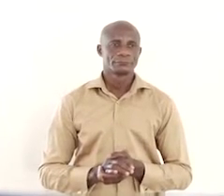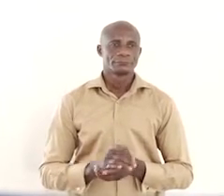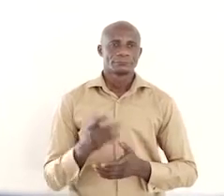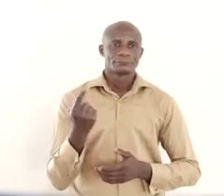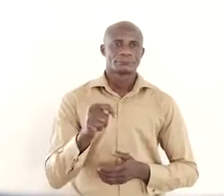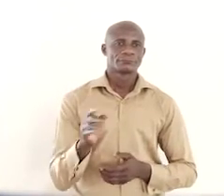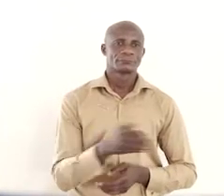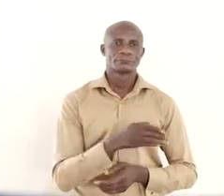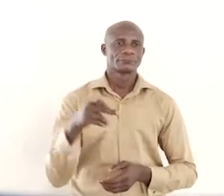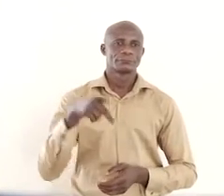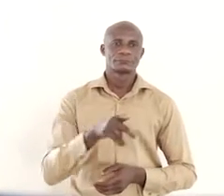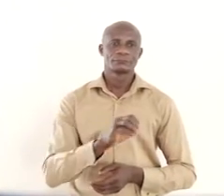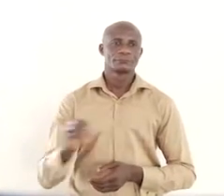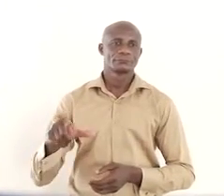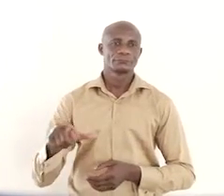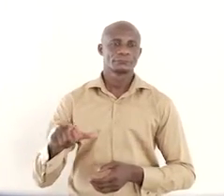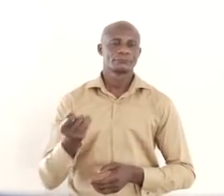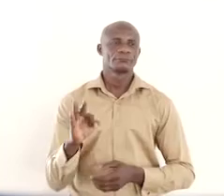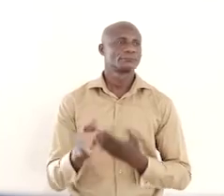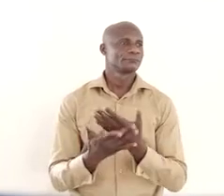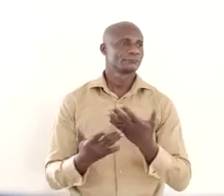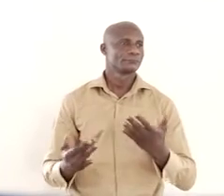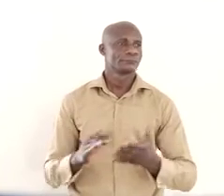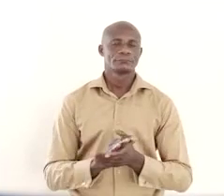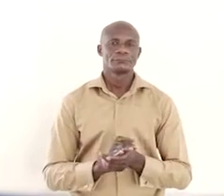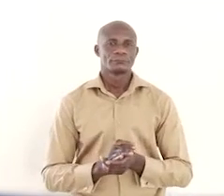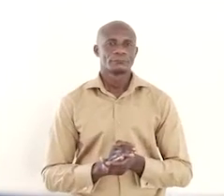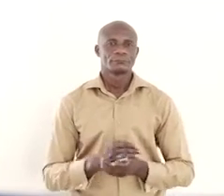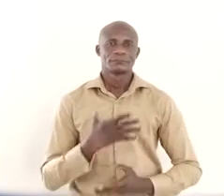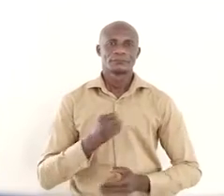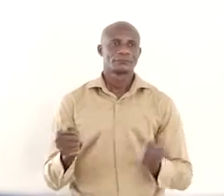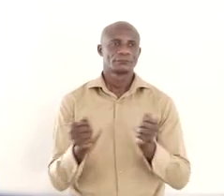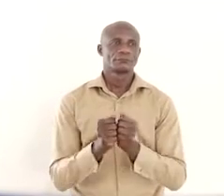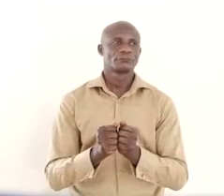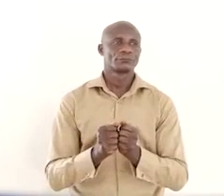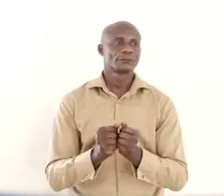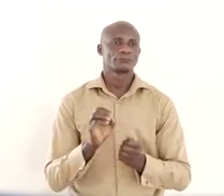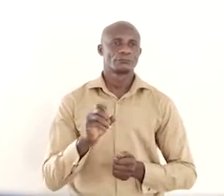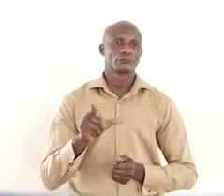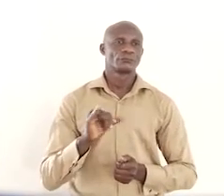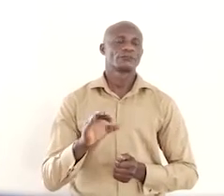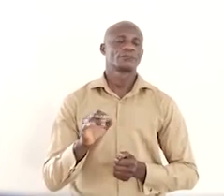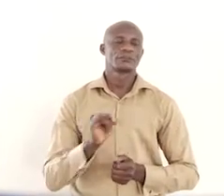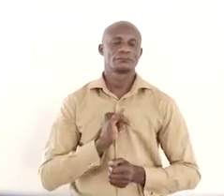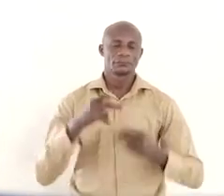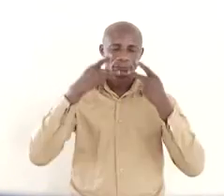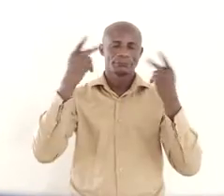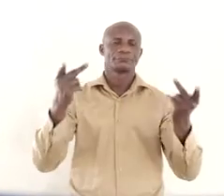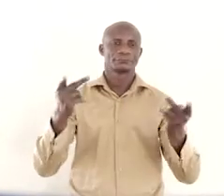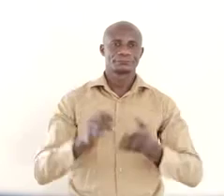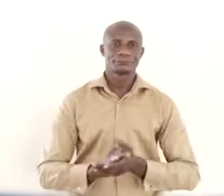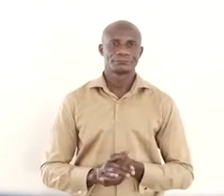the pool of blood, and with an olive branch I